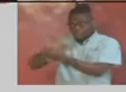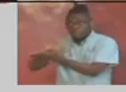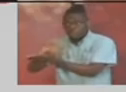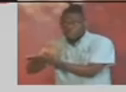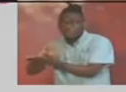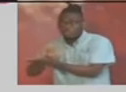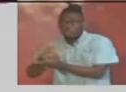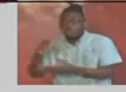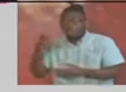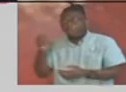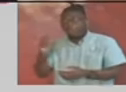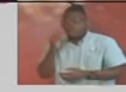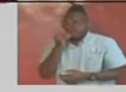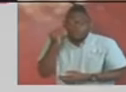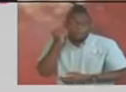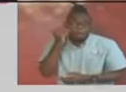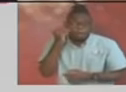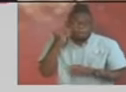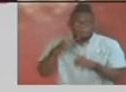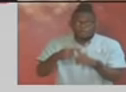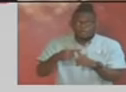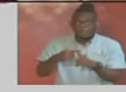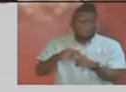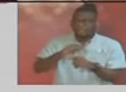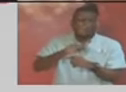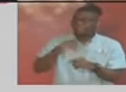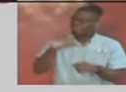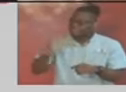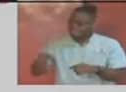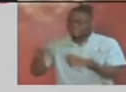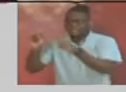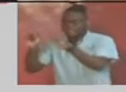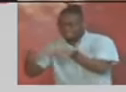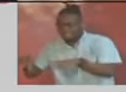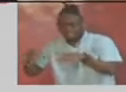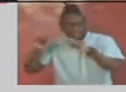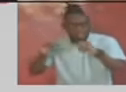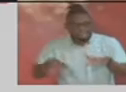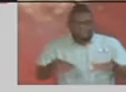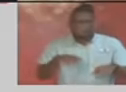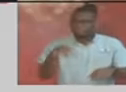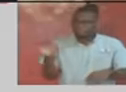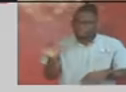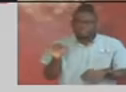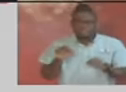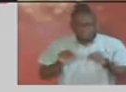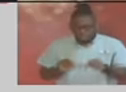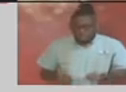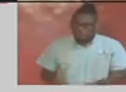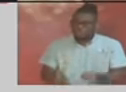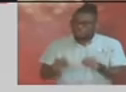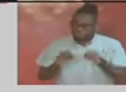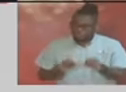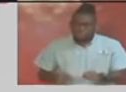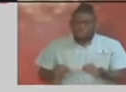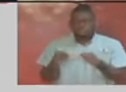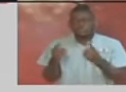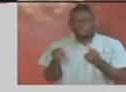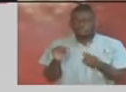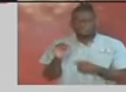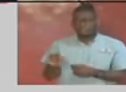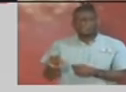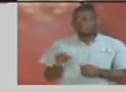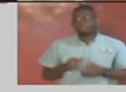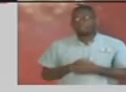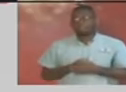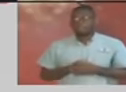and tertiary contacts, asymptomatic all. So they have that discretion and they continue to utilize that as they see fit, especially with the low